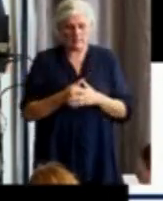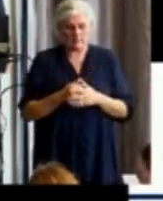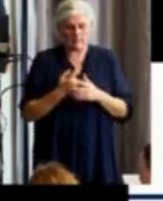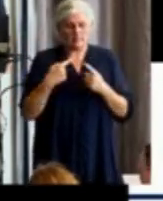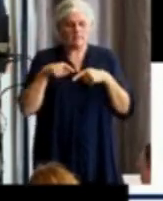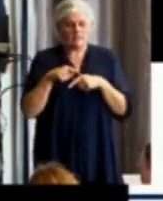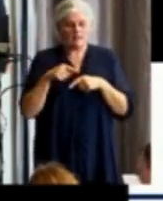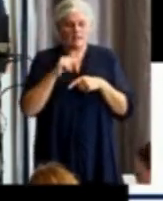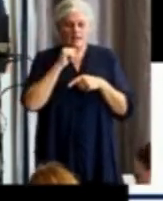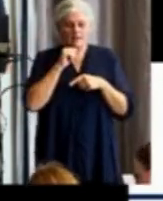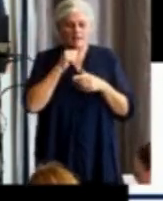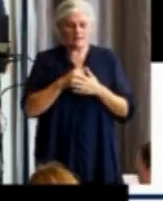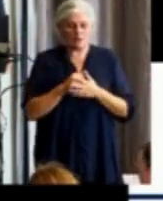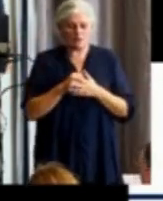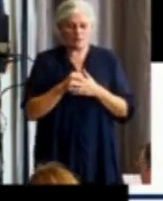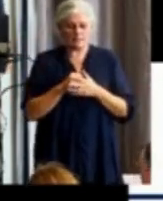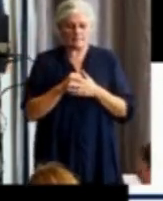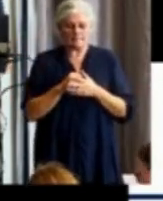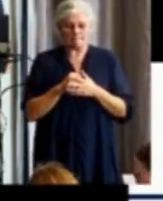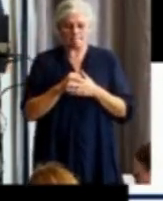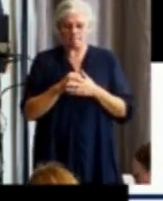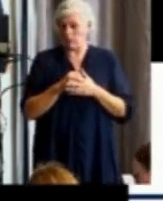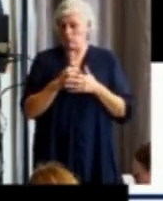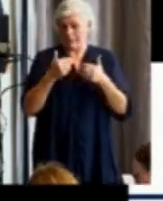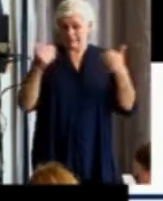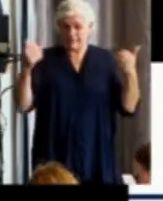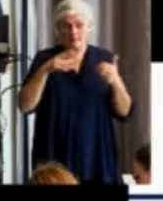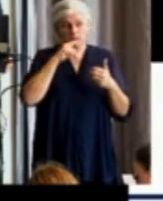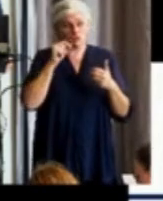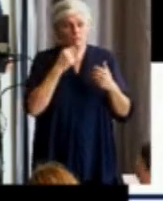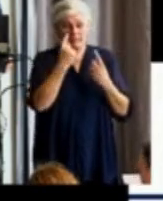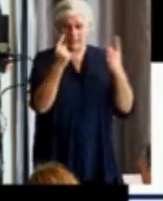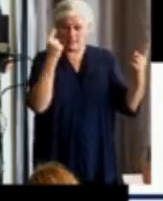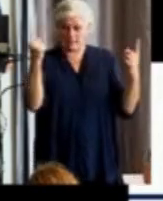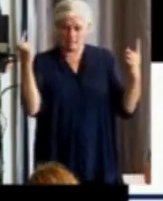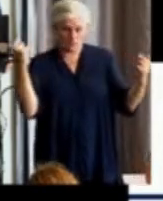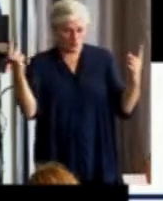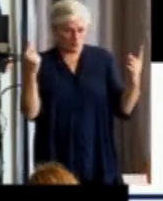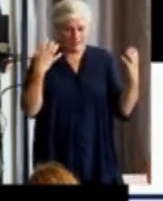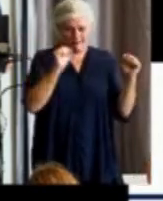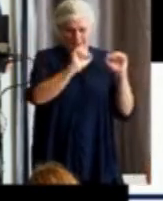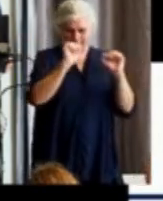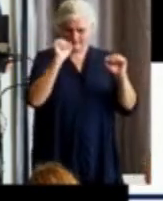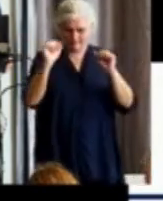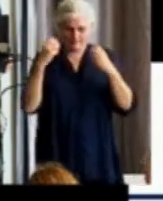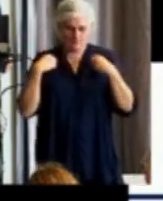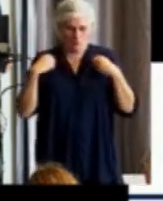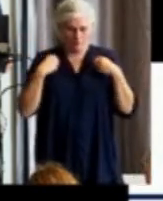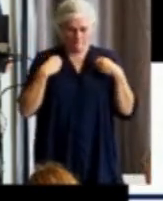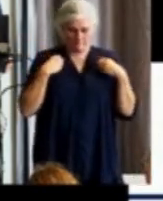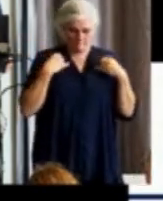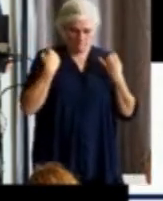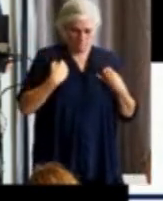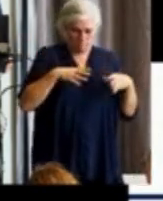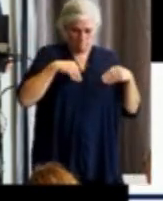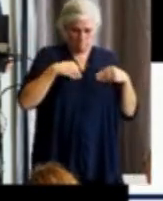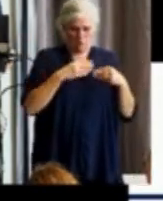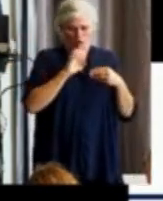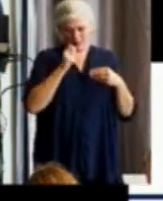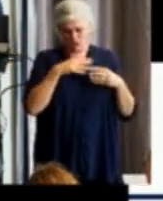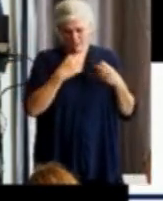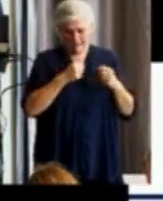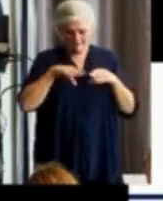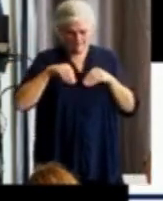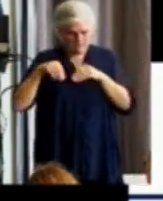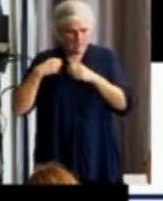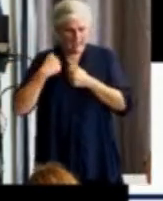I.e., there's no large-scale differences observed. So if we sequence individuals who have this condition, and we